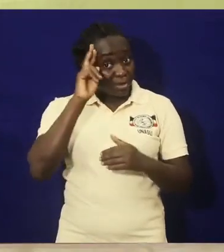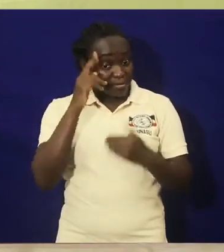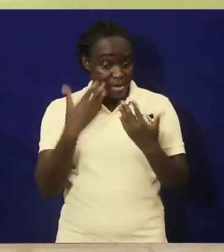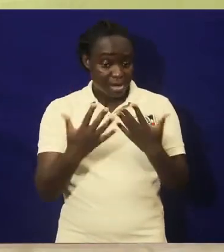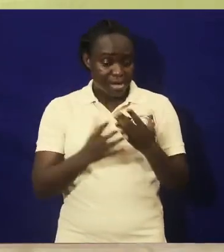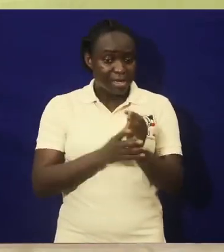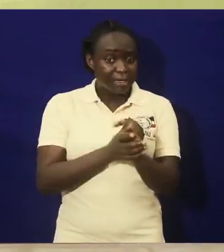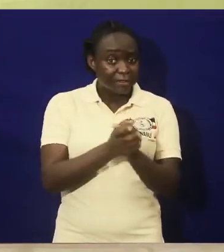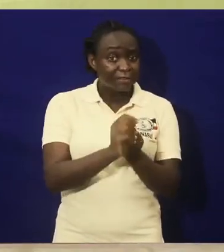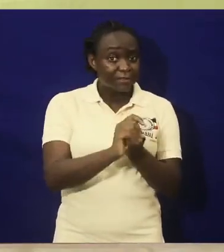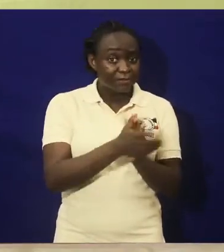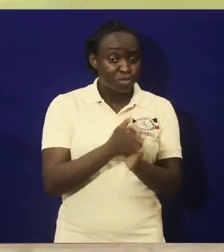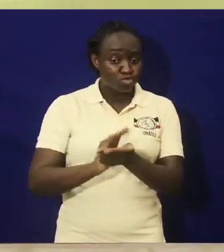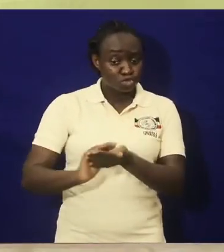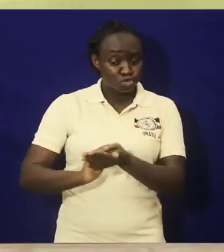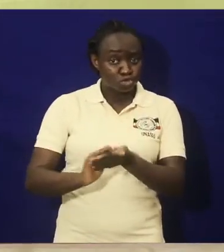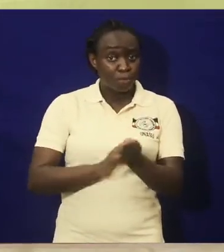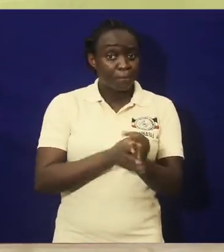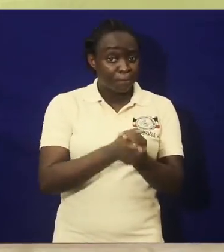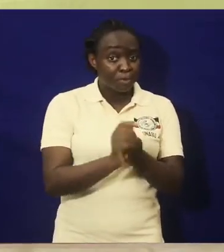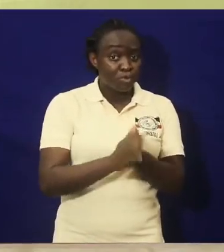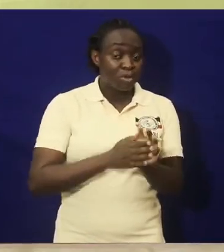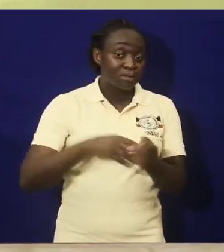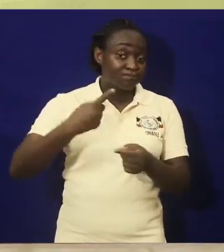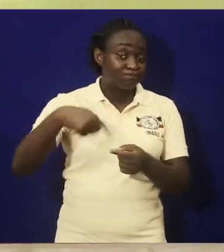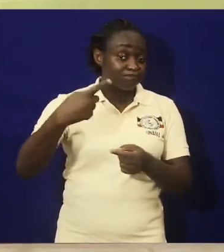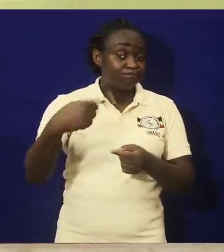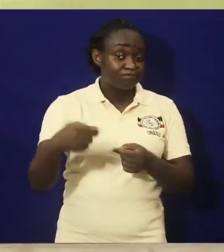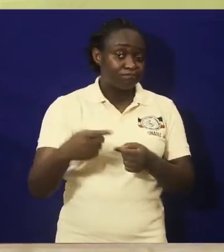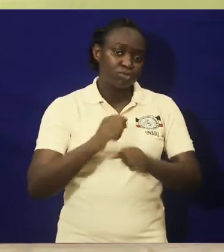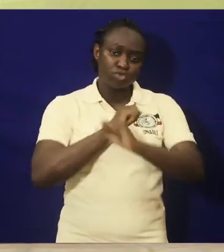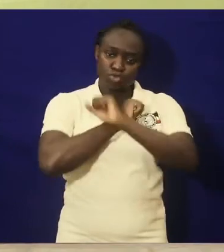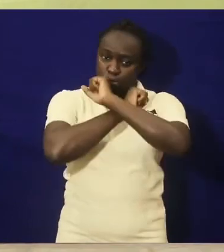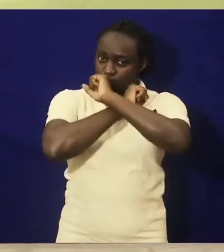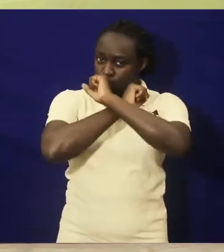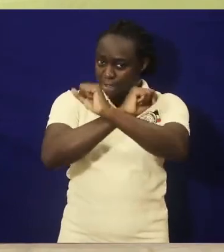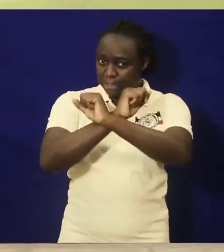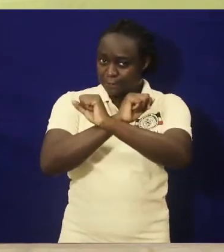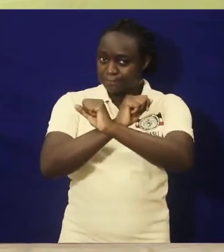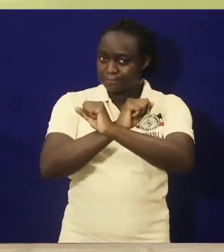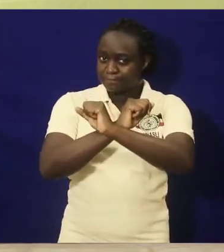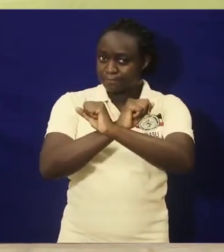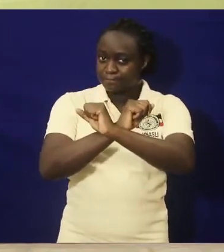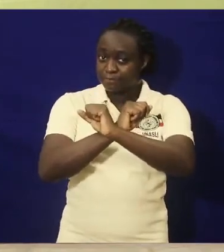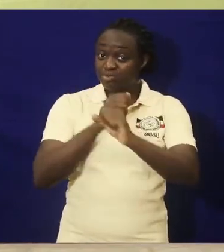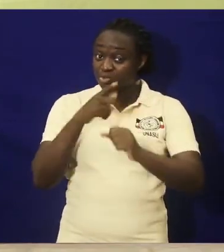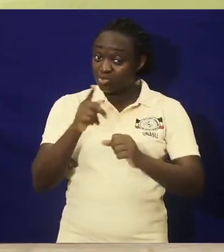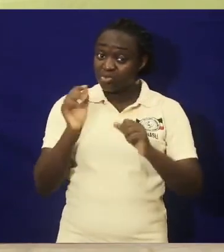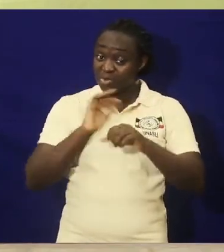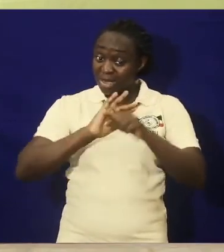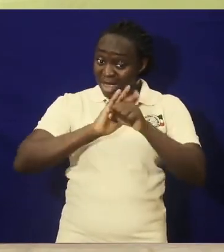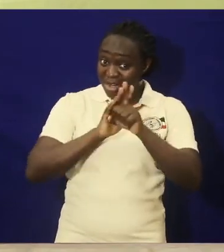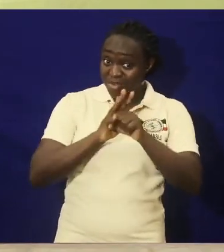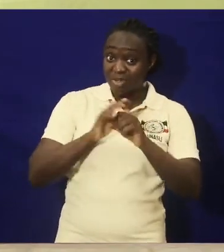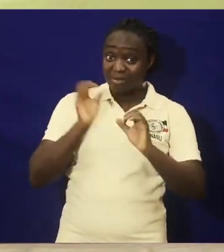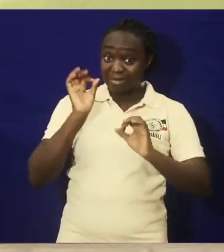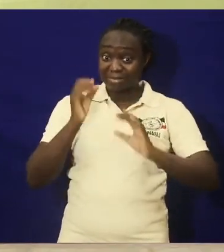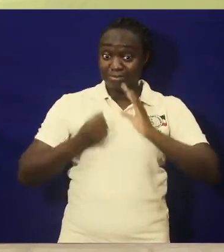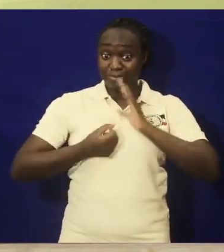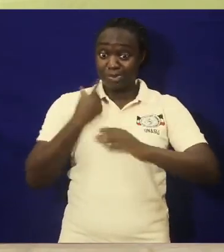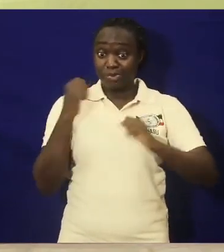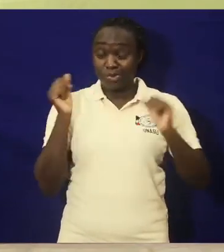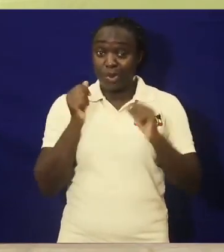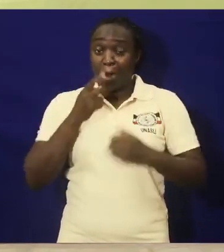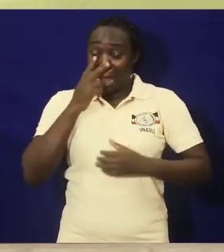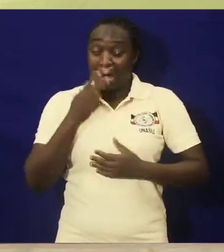hands regularly with soap to remain safe from COVID-19.